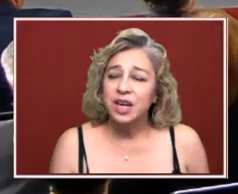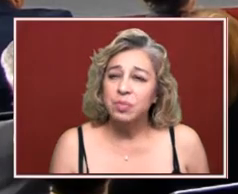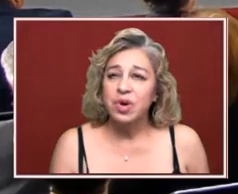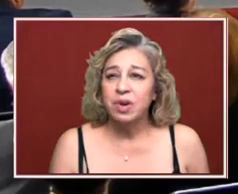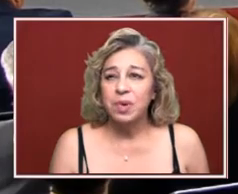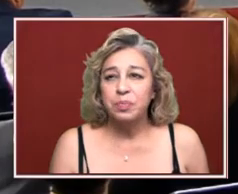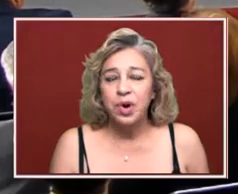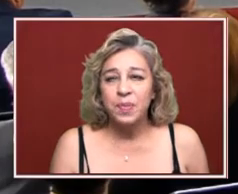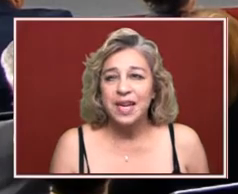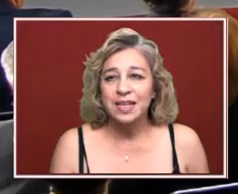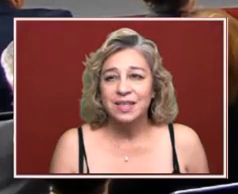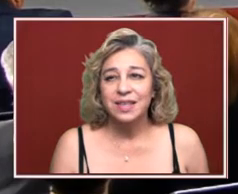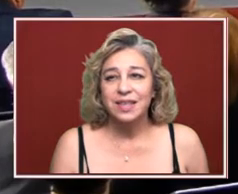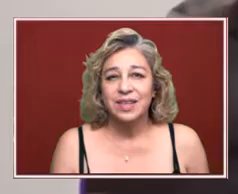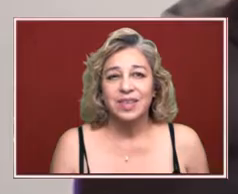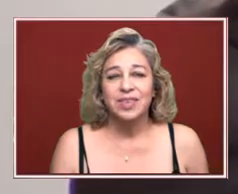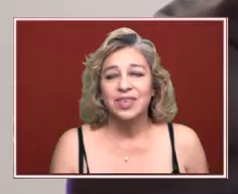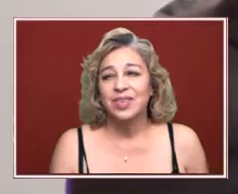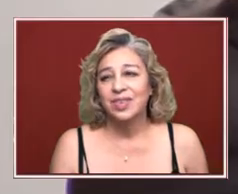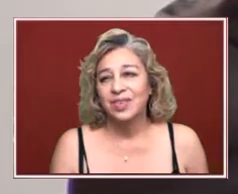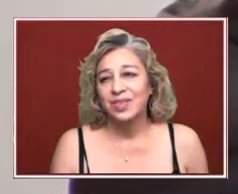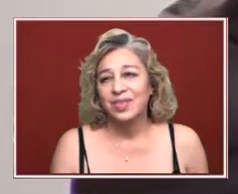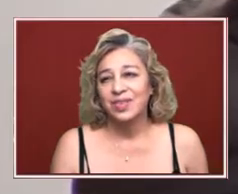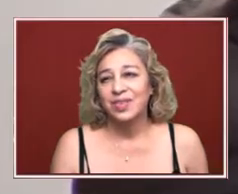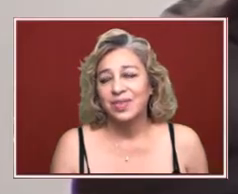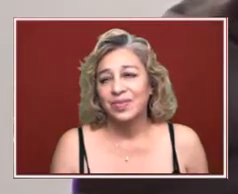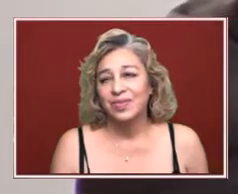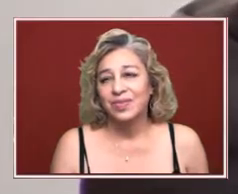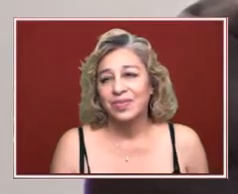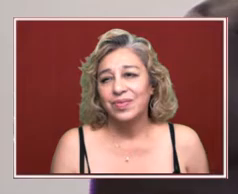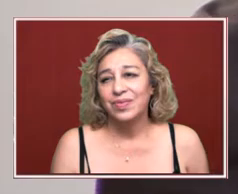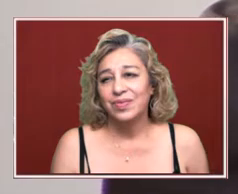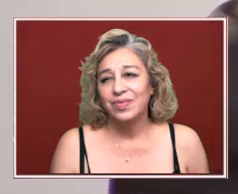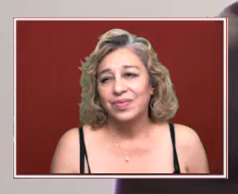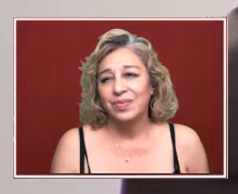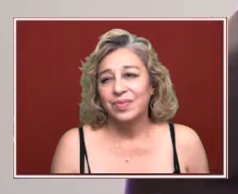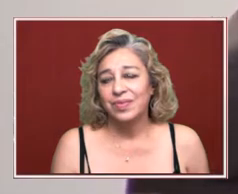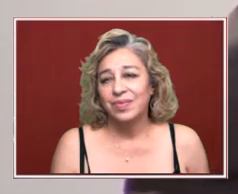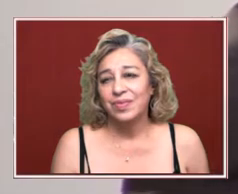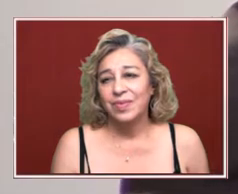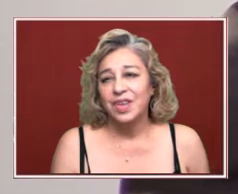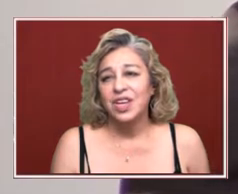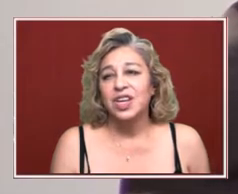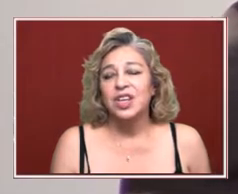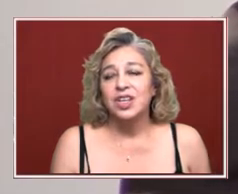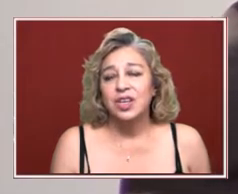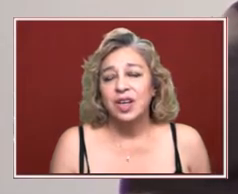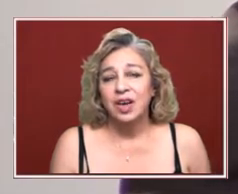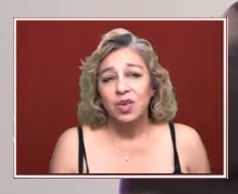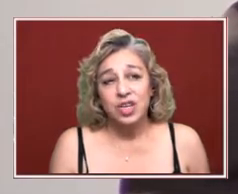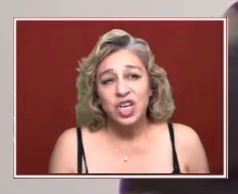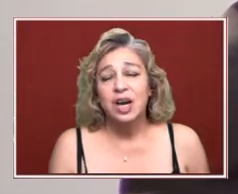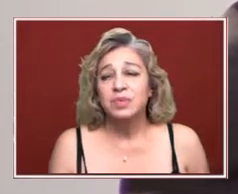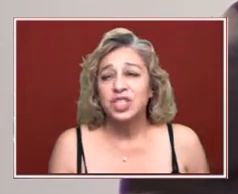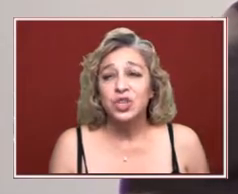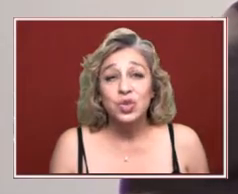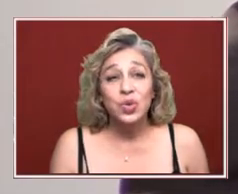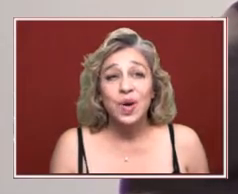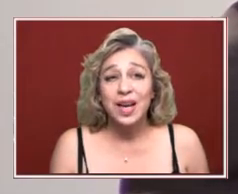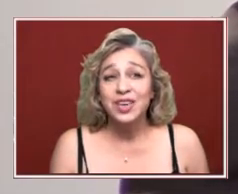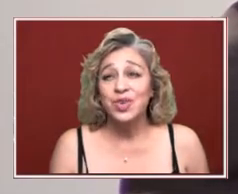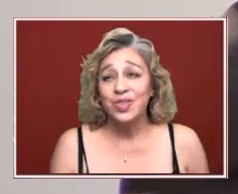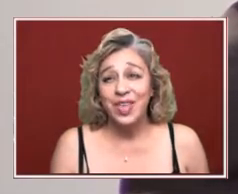Not temporary, but permanent. A 220,000. Or jobs